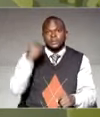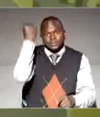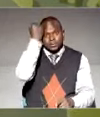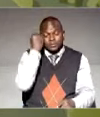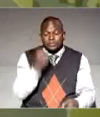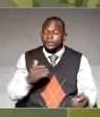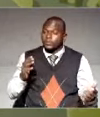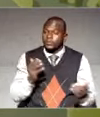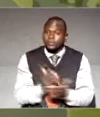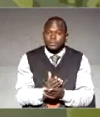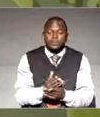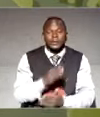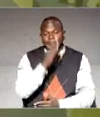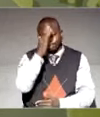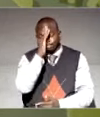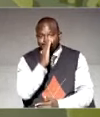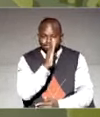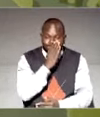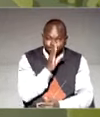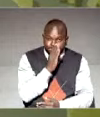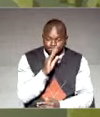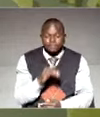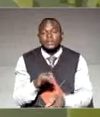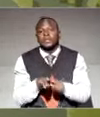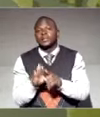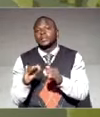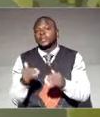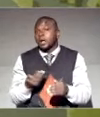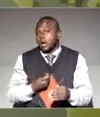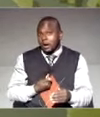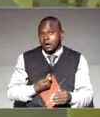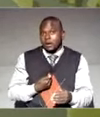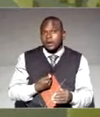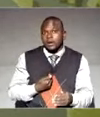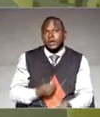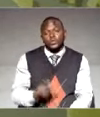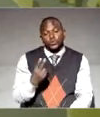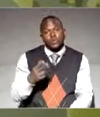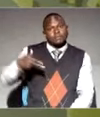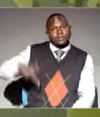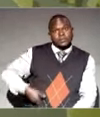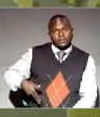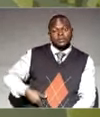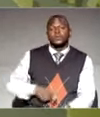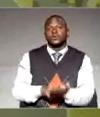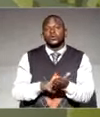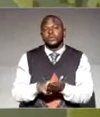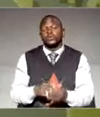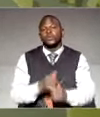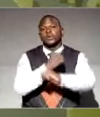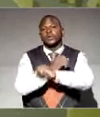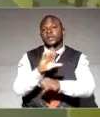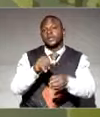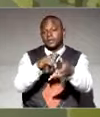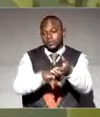beyond reasonable doubt that Lance Corporal Wandera unlawfully took with him two pistols to use to protect his wife.